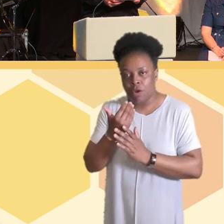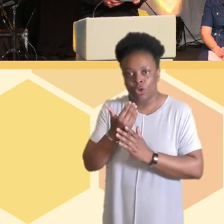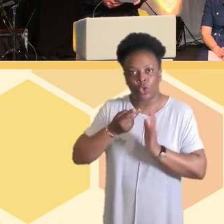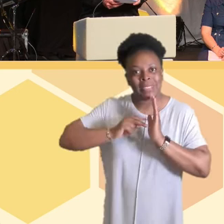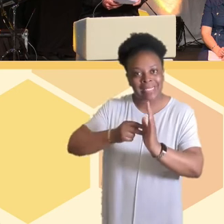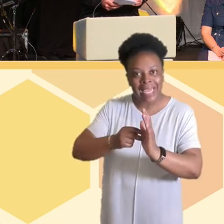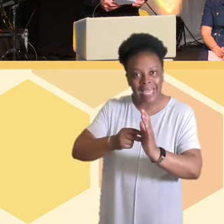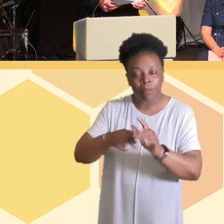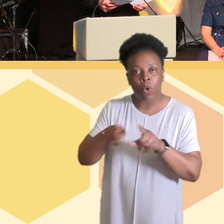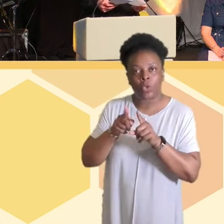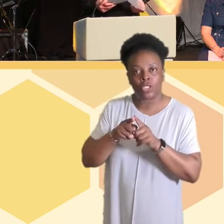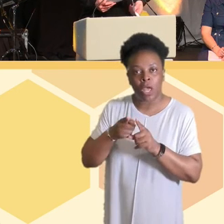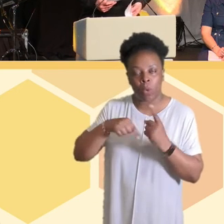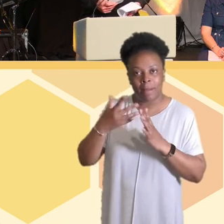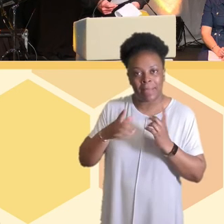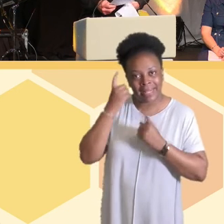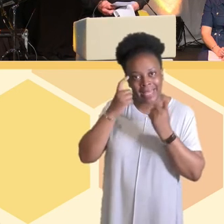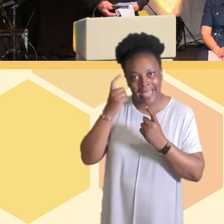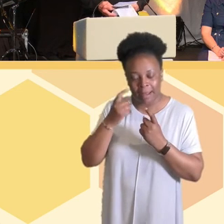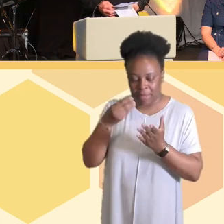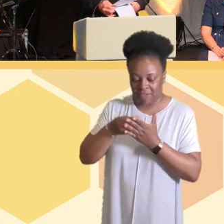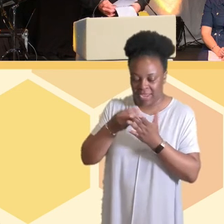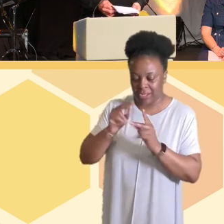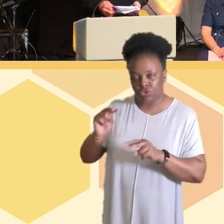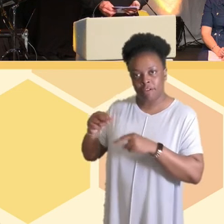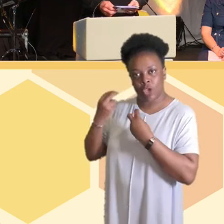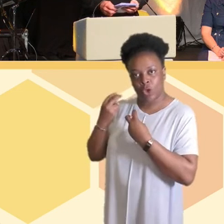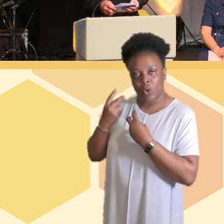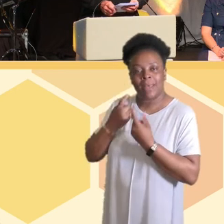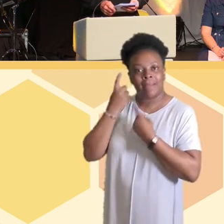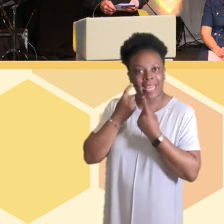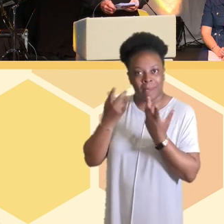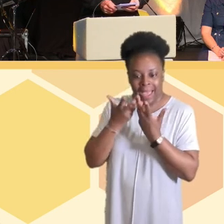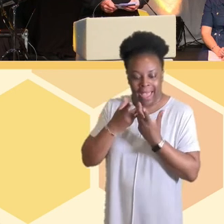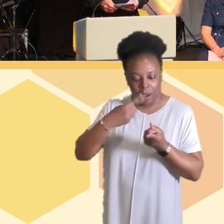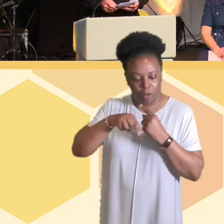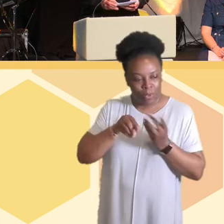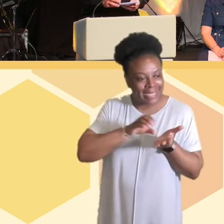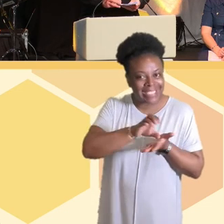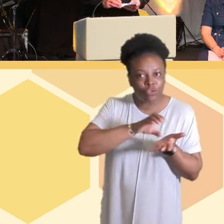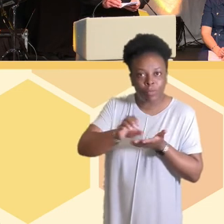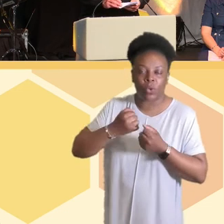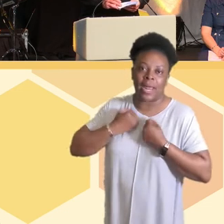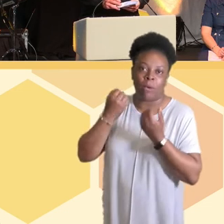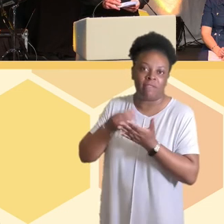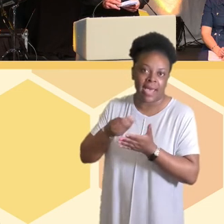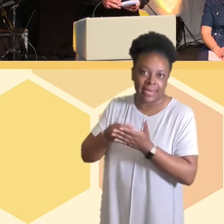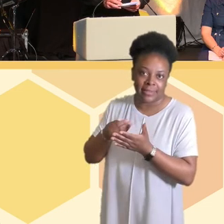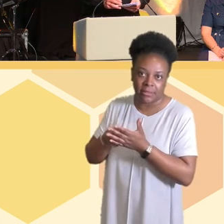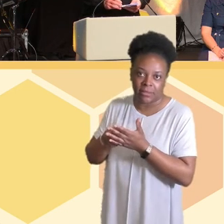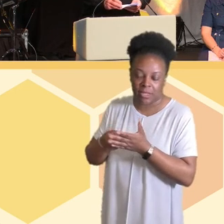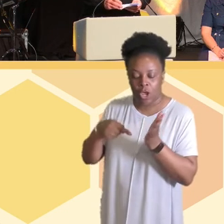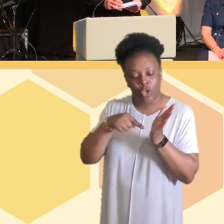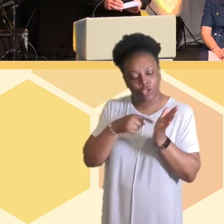how we allocate our financial resources. This is a complex piece of work, with Tricordant, a